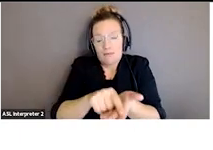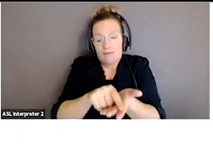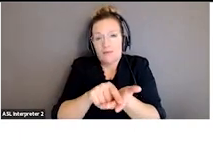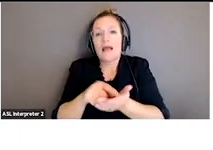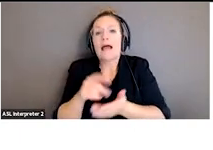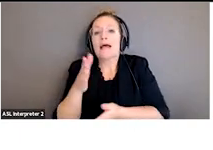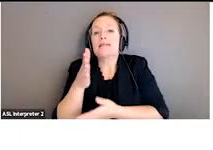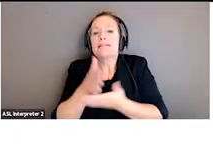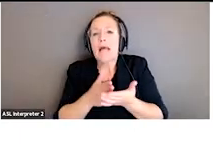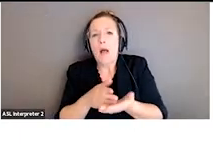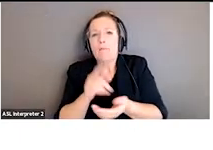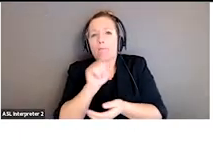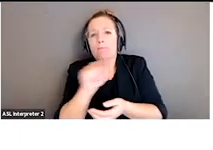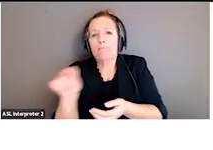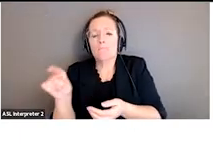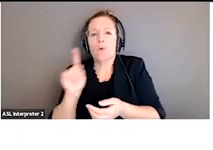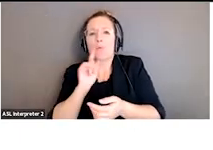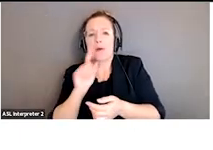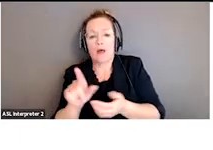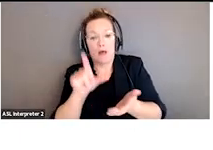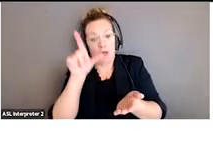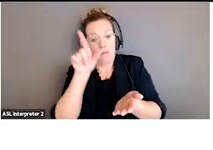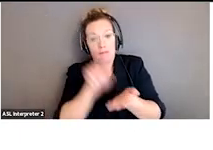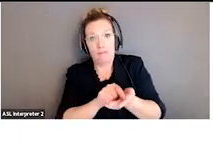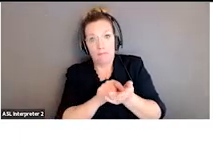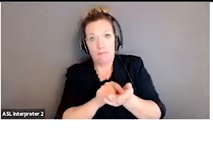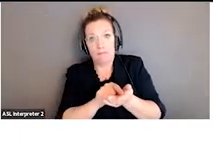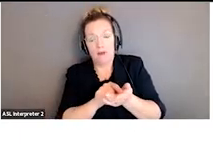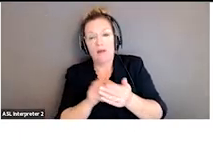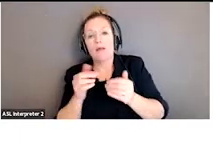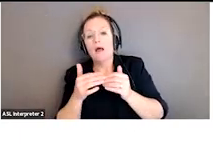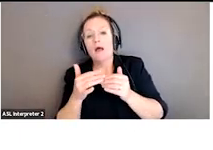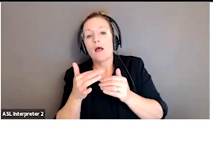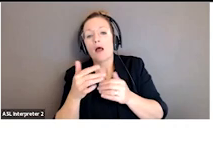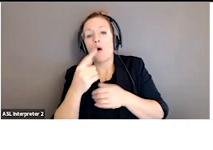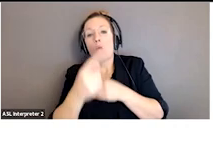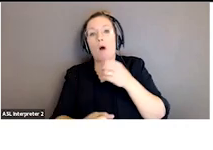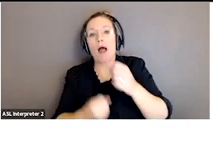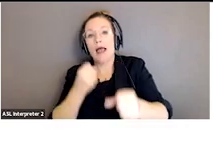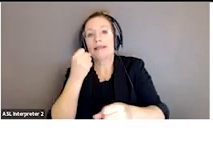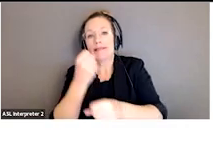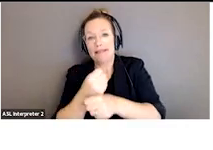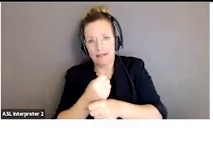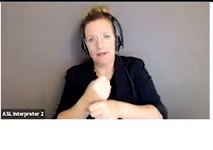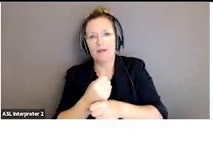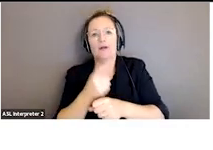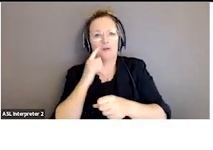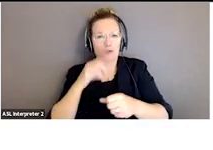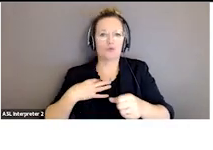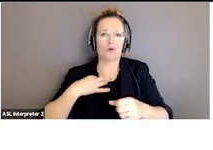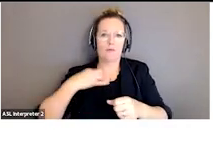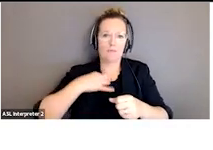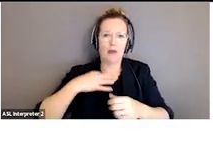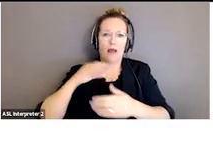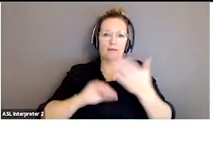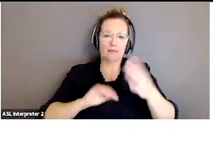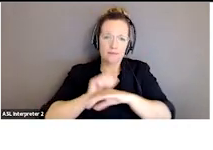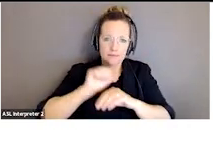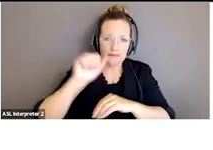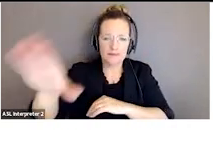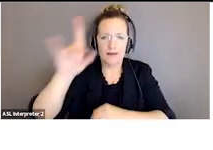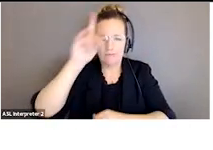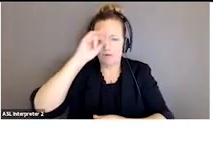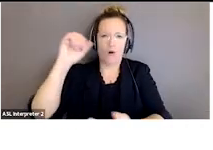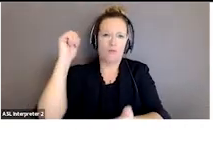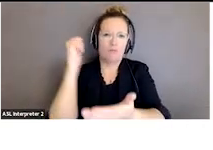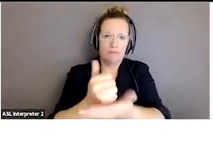give you 1 year after that publication in which to submit your patent application, because after